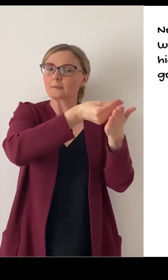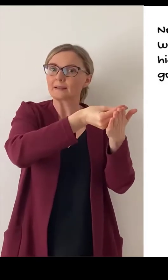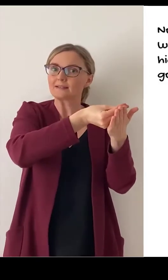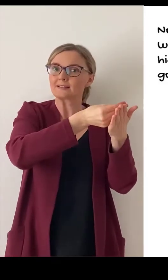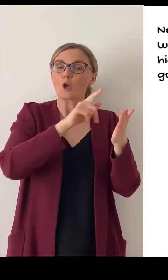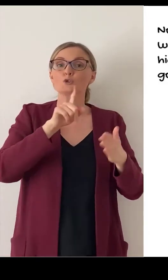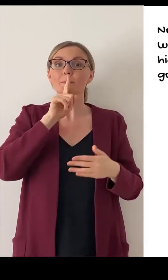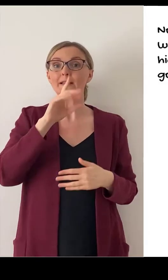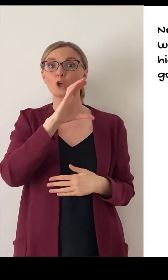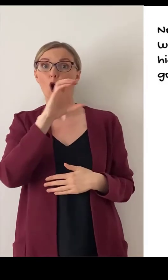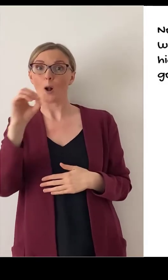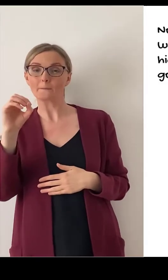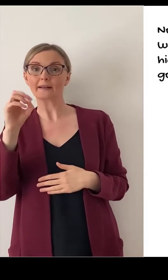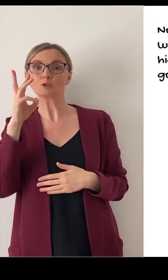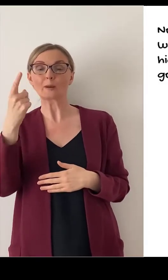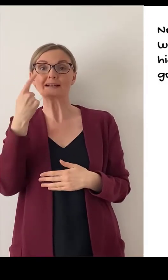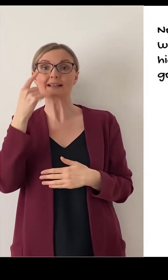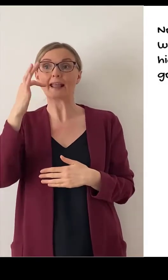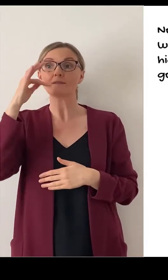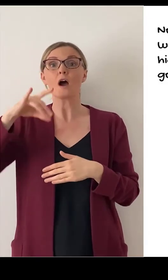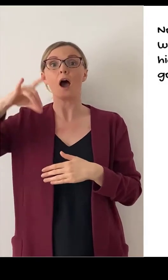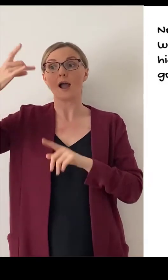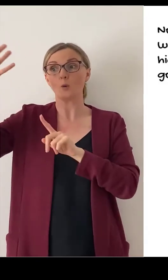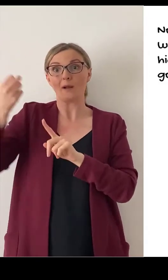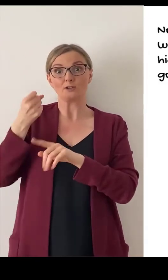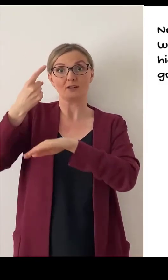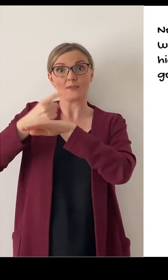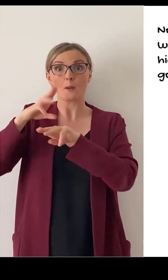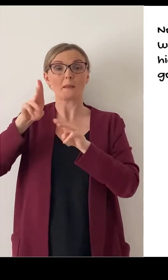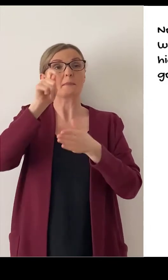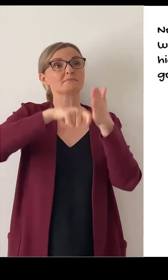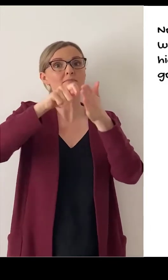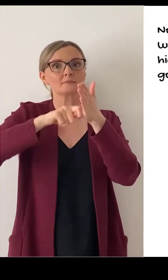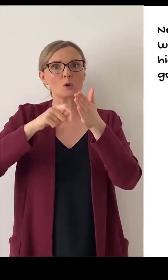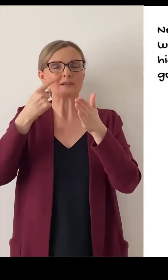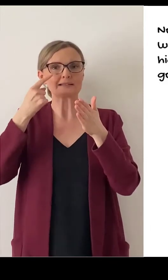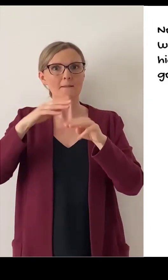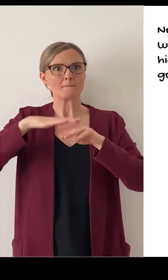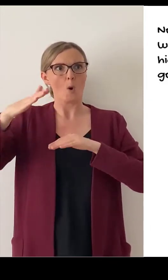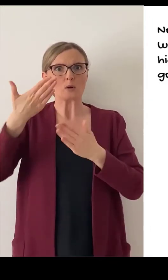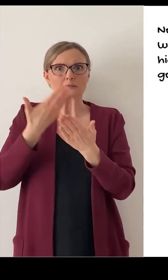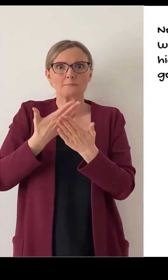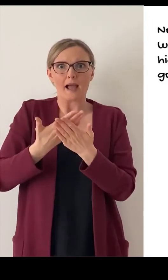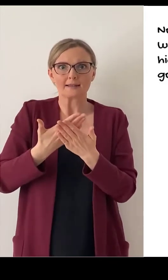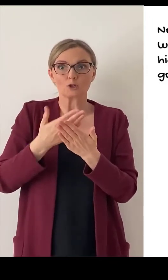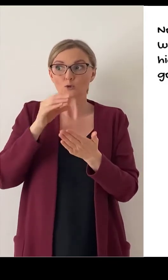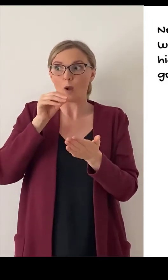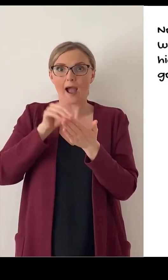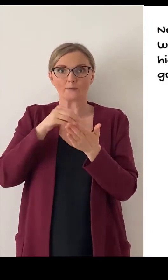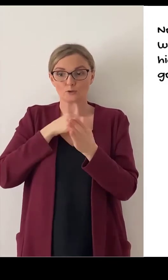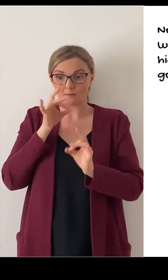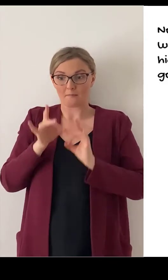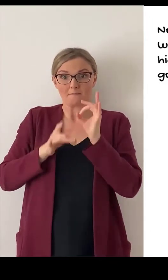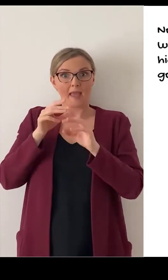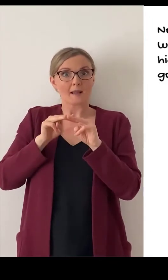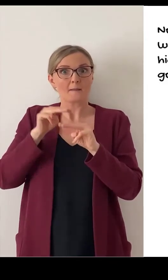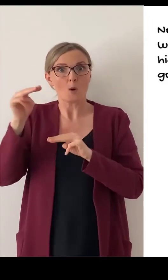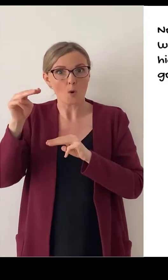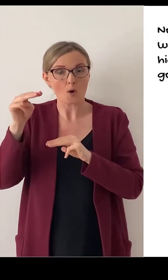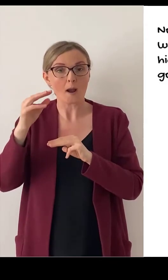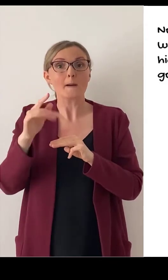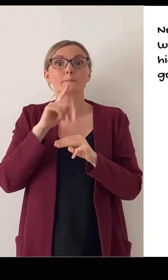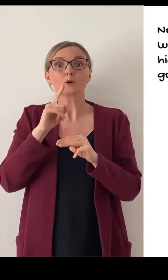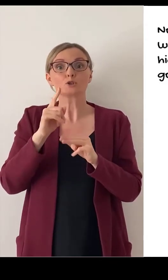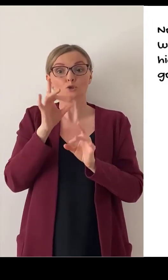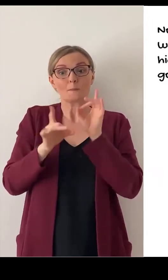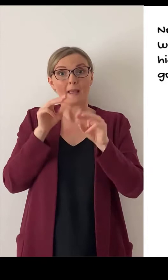an increased aggregate demand, and they will start producing more. To be able to produce more,